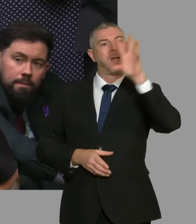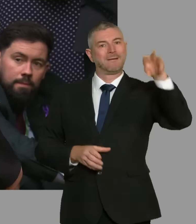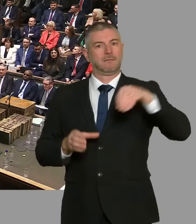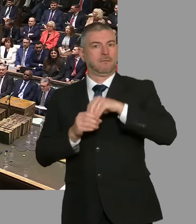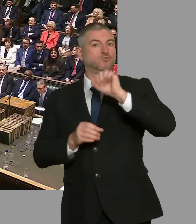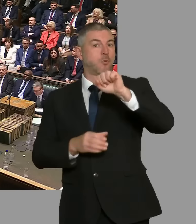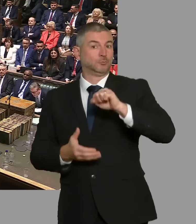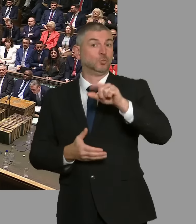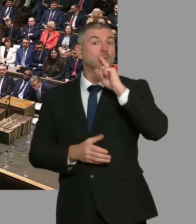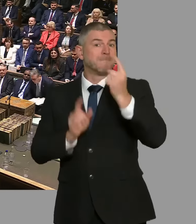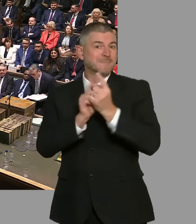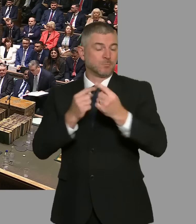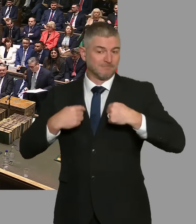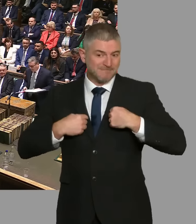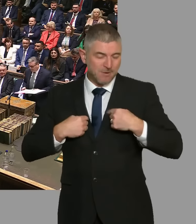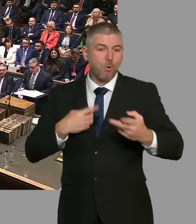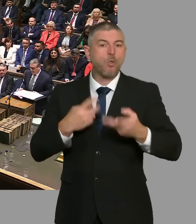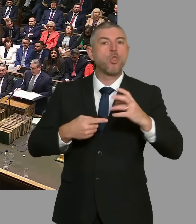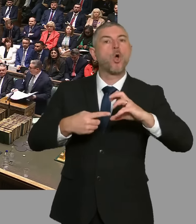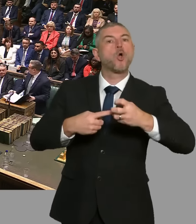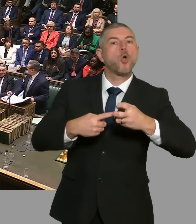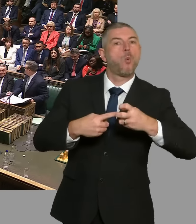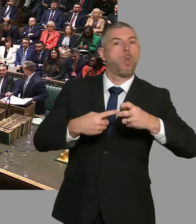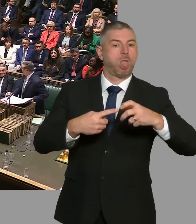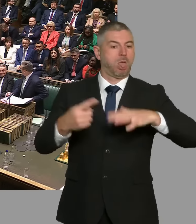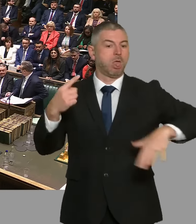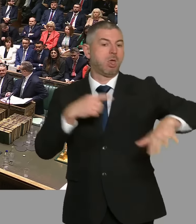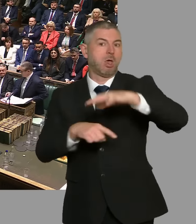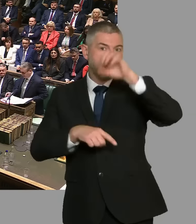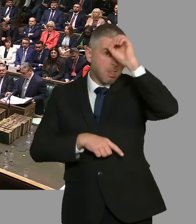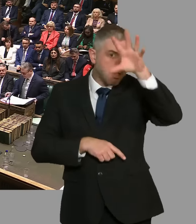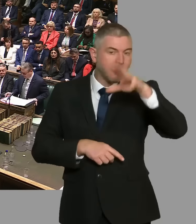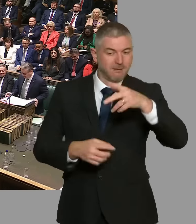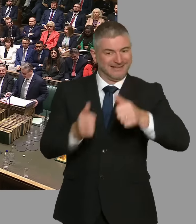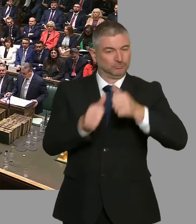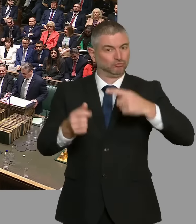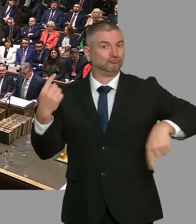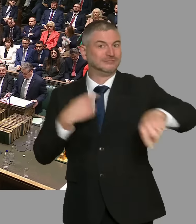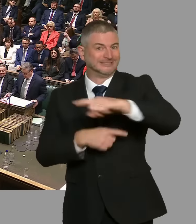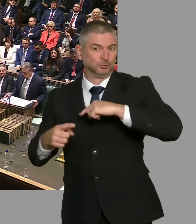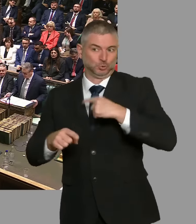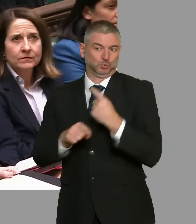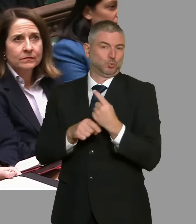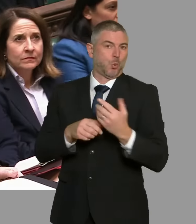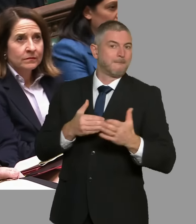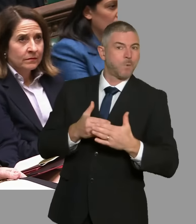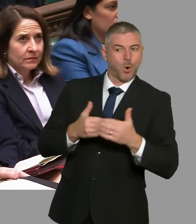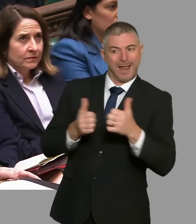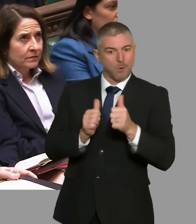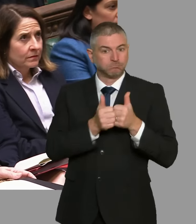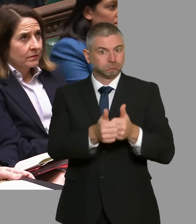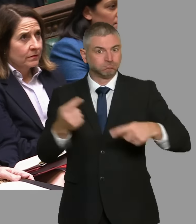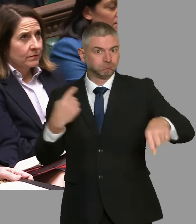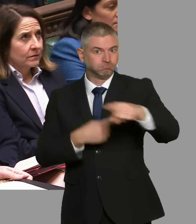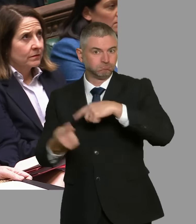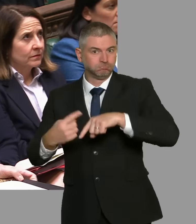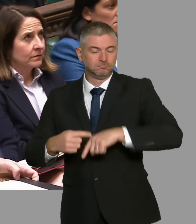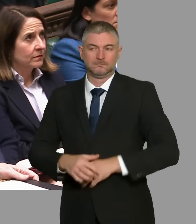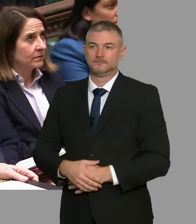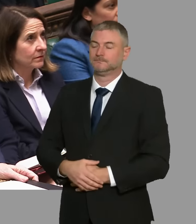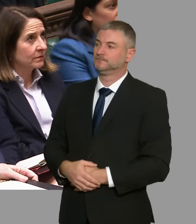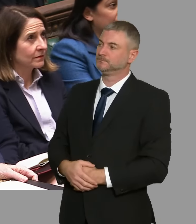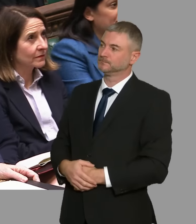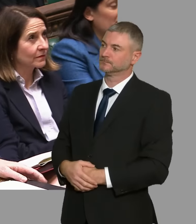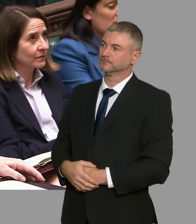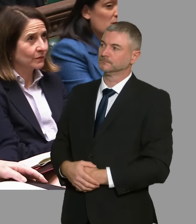further? Well, I know how committed she is to righting historic wrongs for our mining communities, and